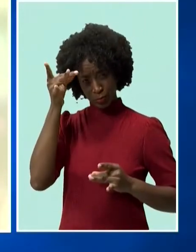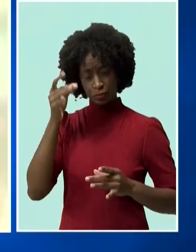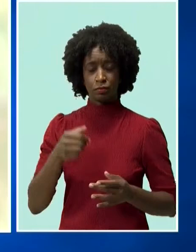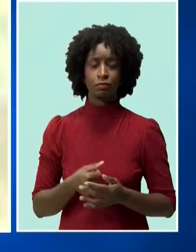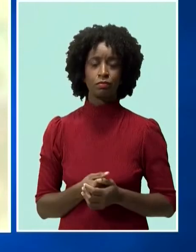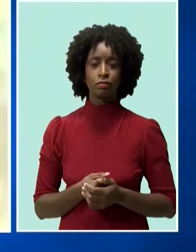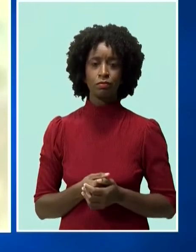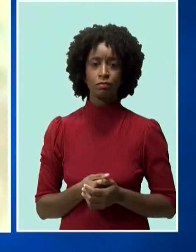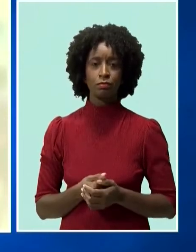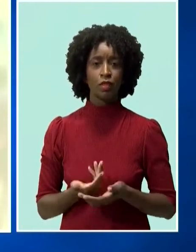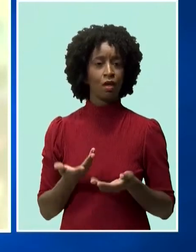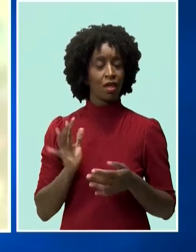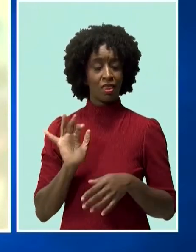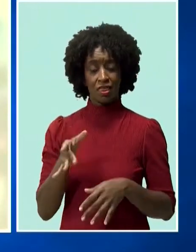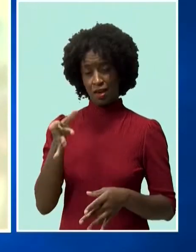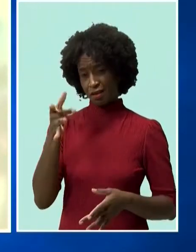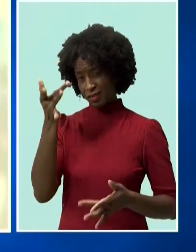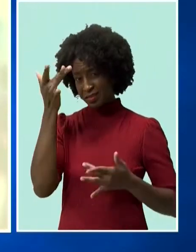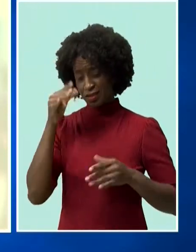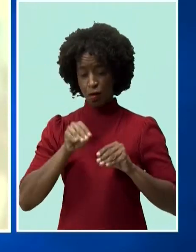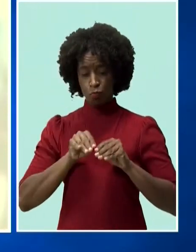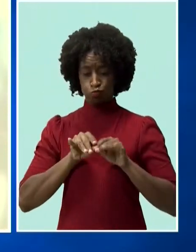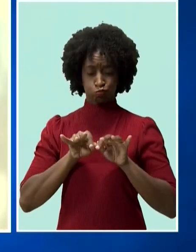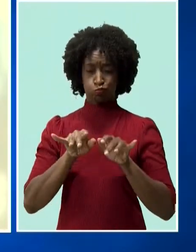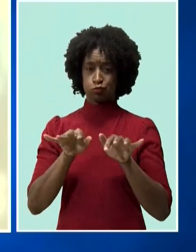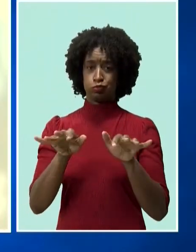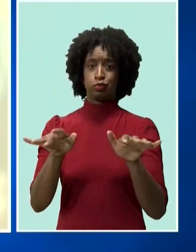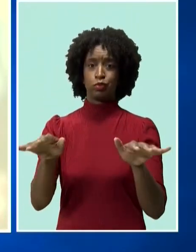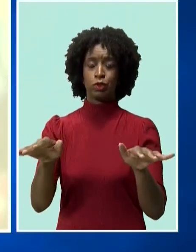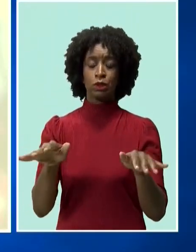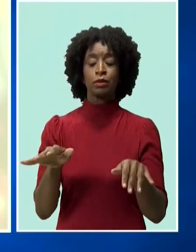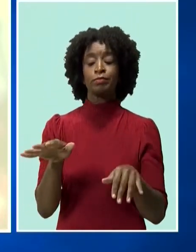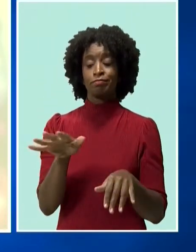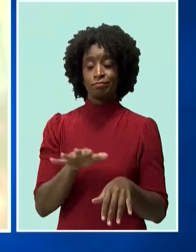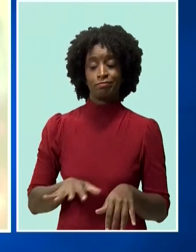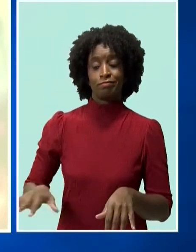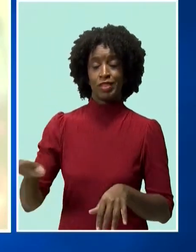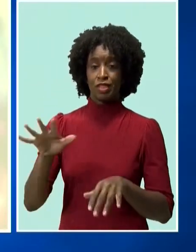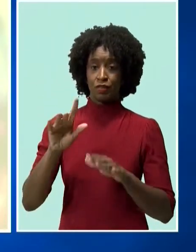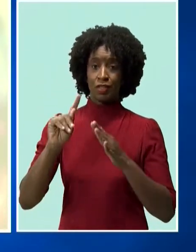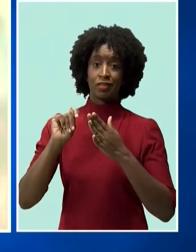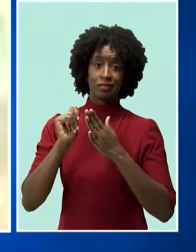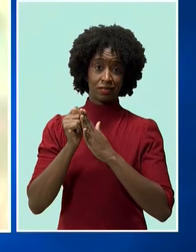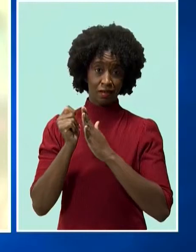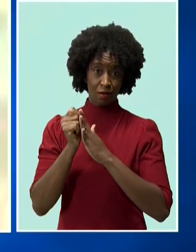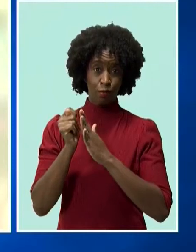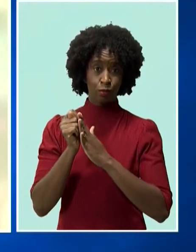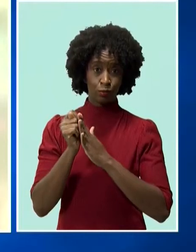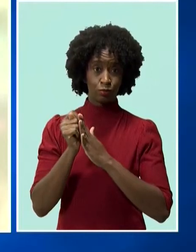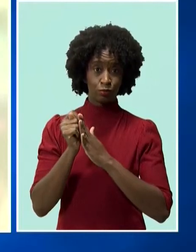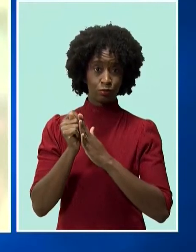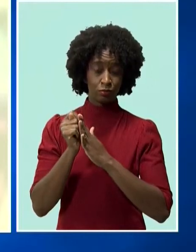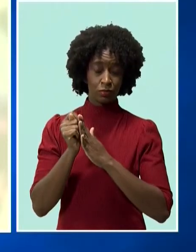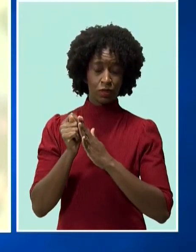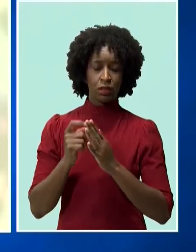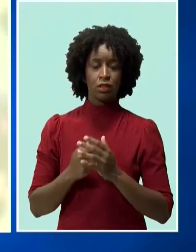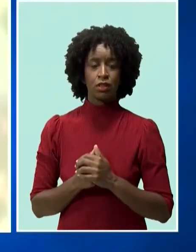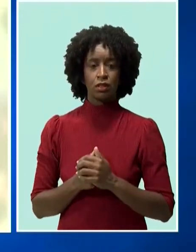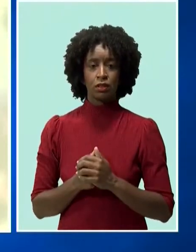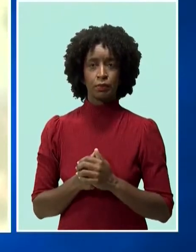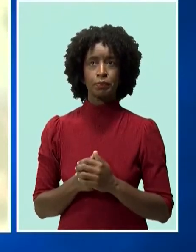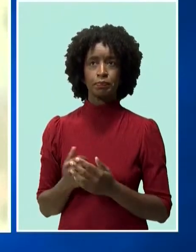seeing spreading right across the country, but especially in the urban corridor, as the officials have been pointing out. So we've now